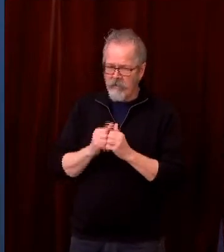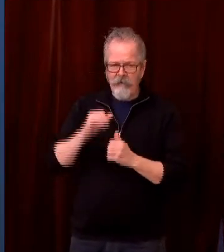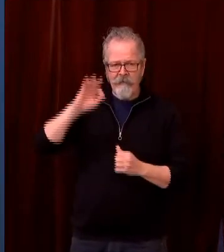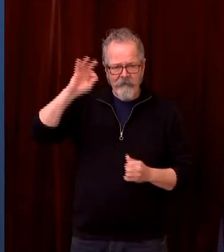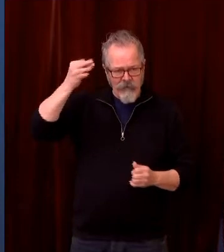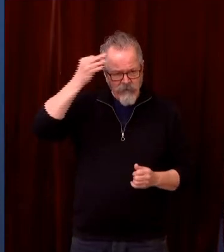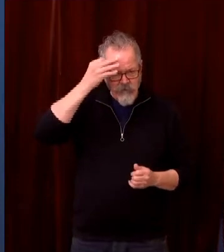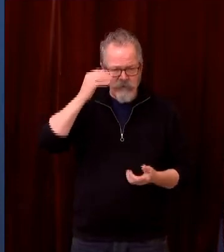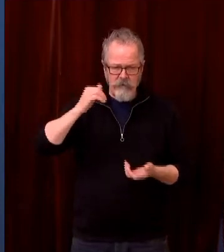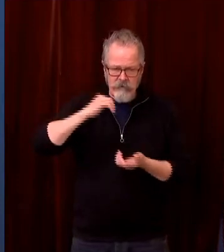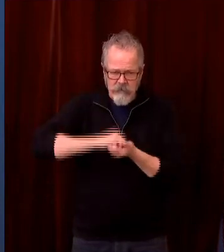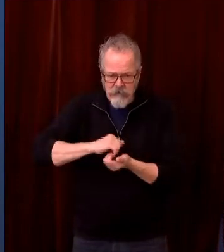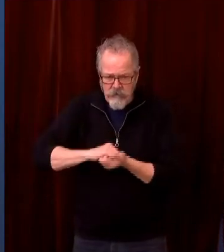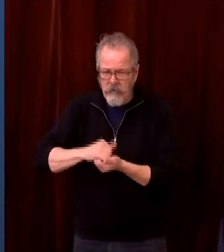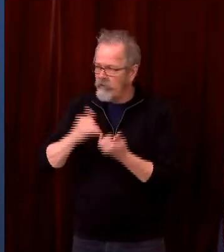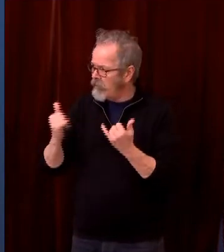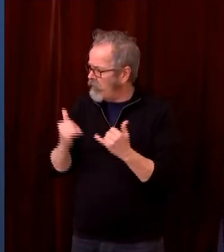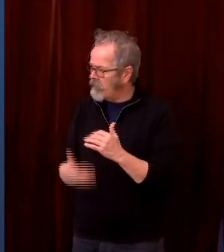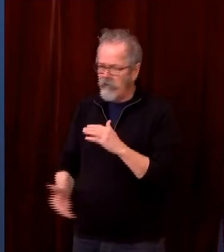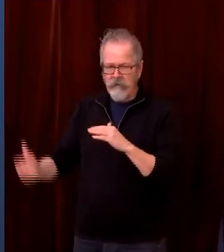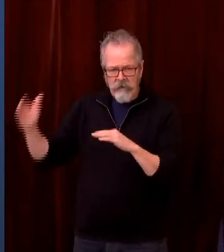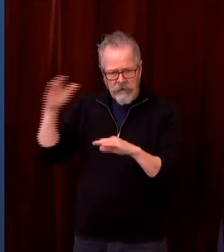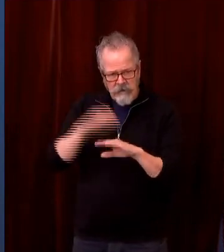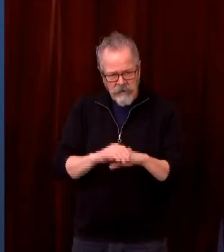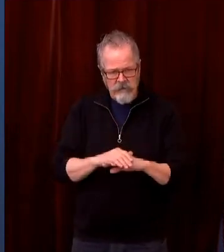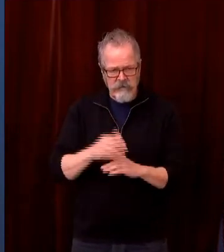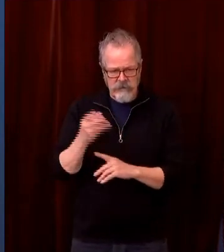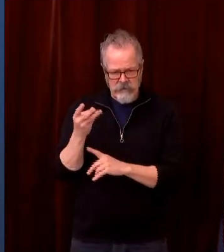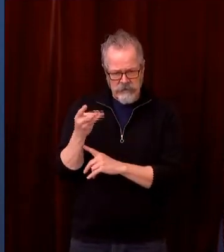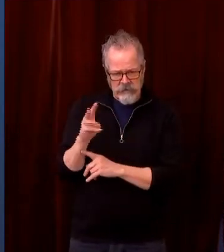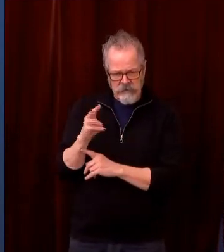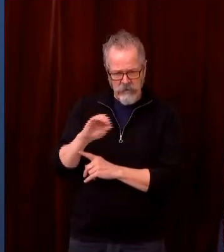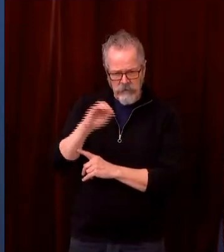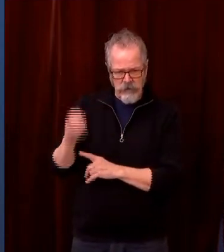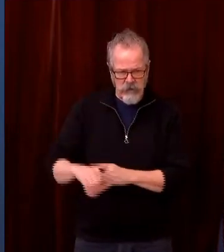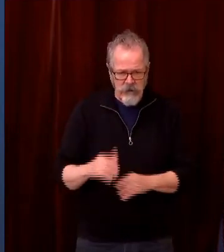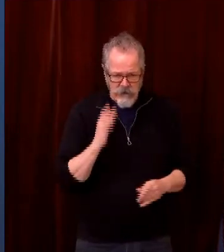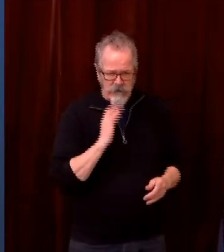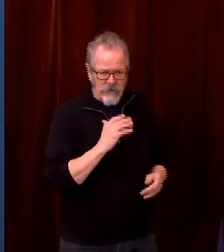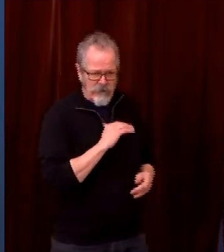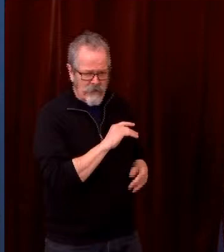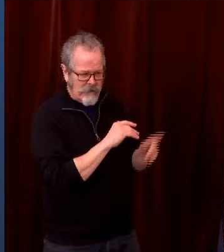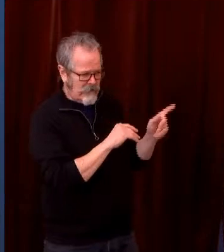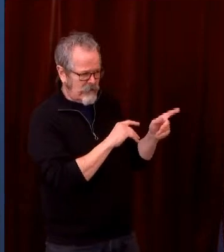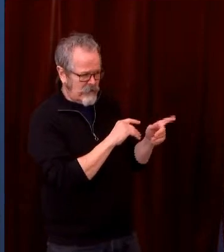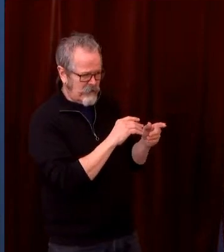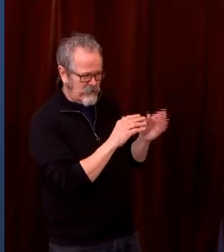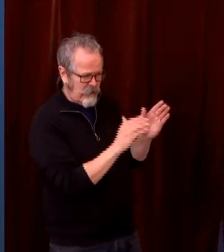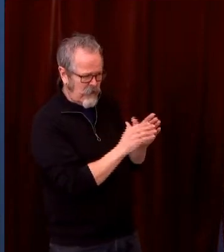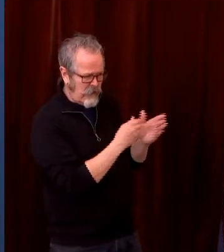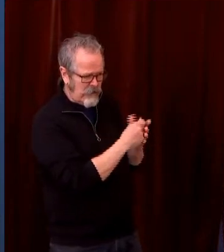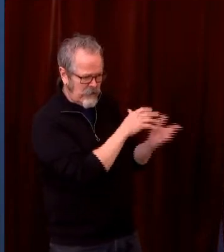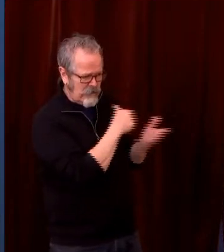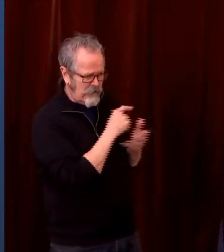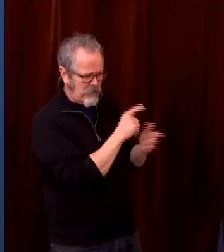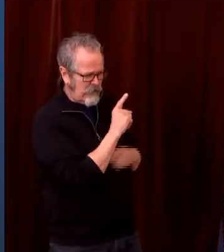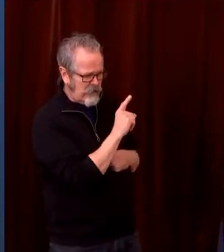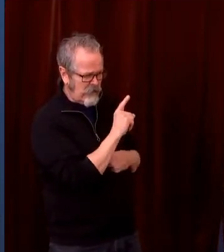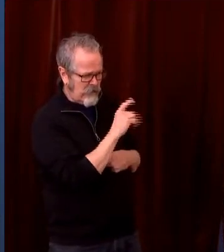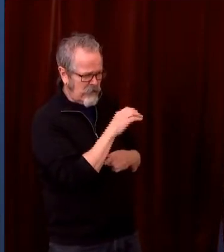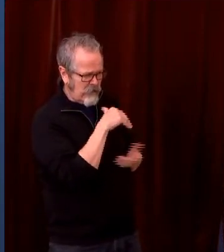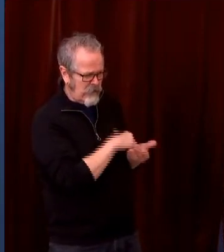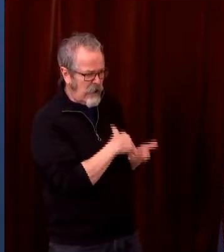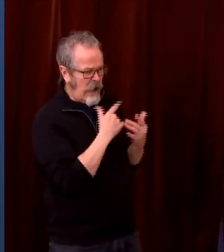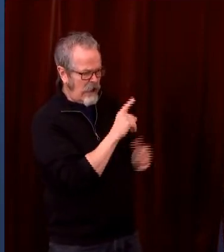about 16% next week for the next 3 weeks. We have improved the ability to